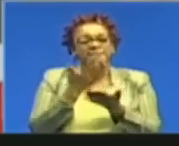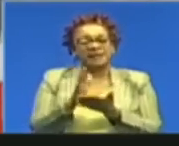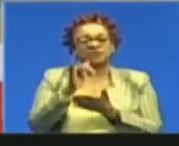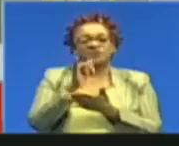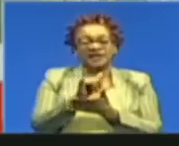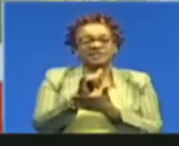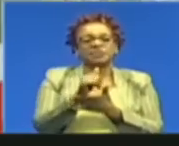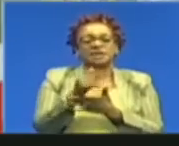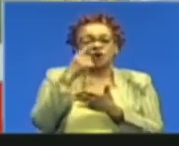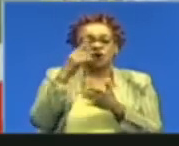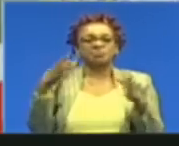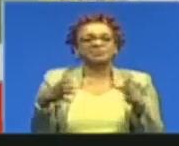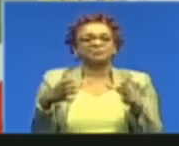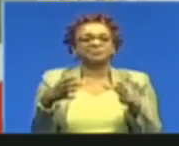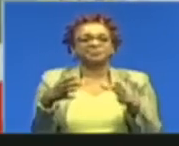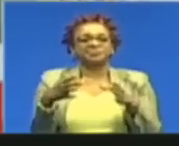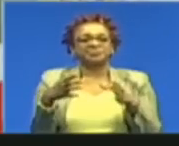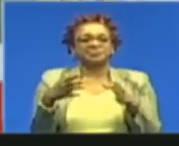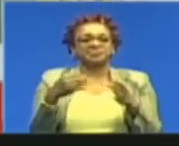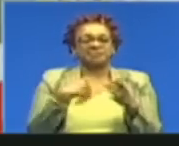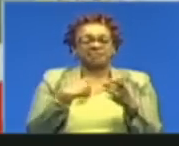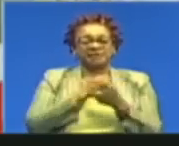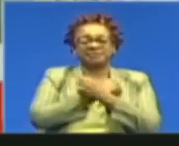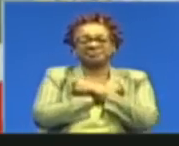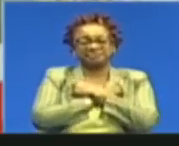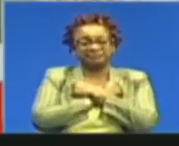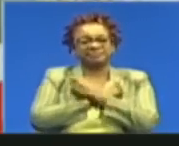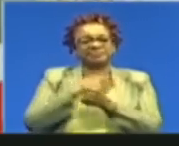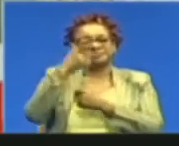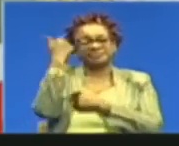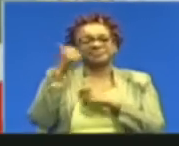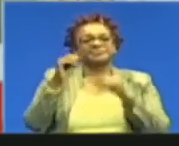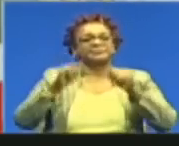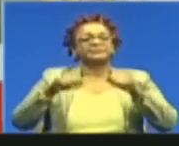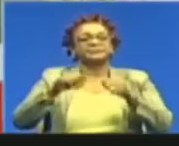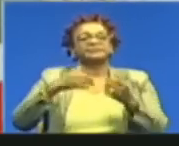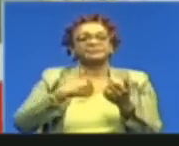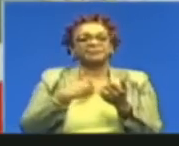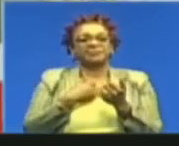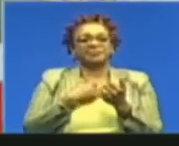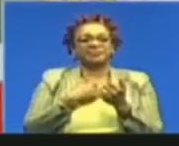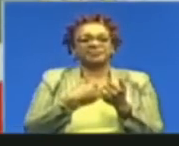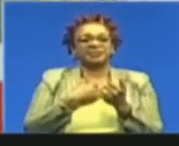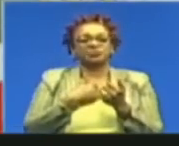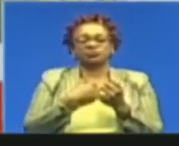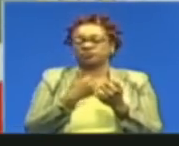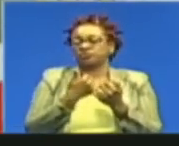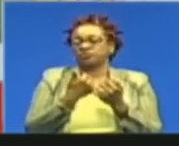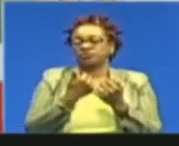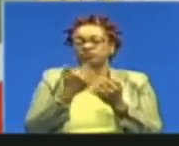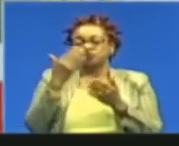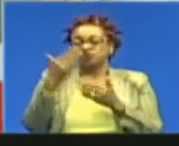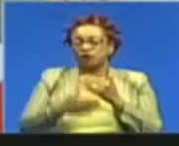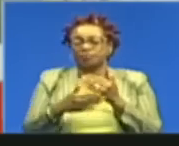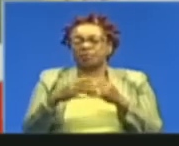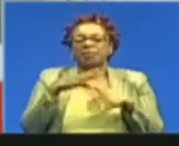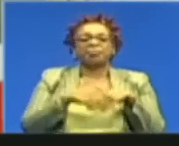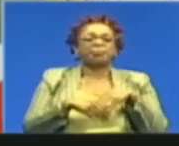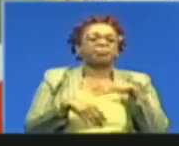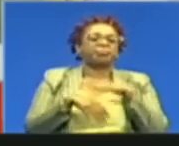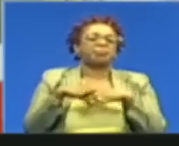home team. I loved it most because it enabled me to get out of my comfort zone, not rely